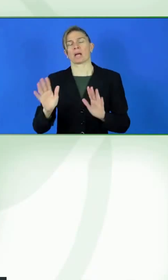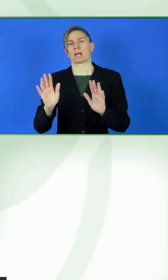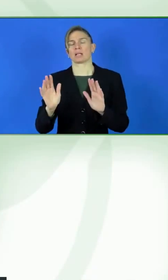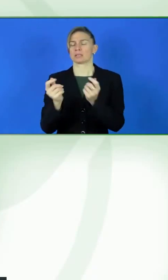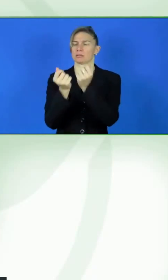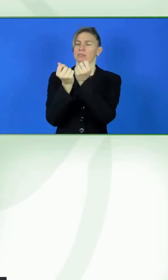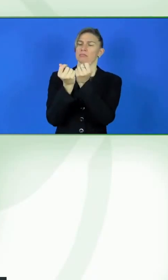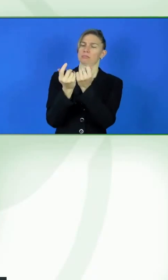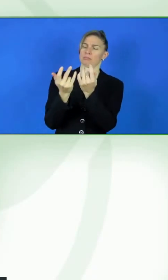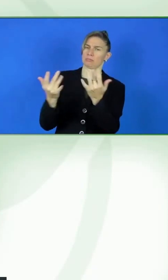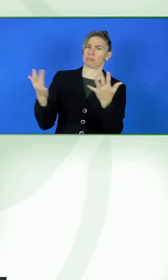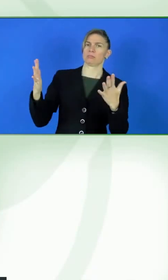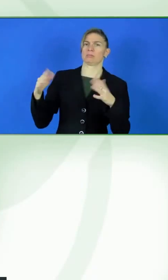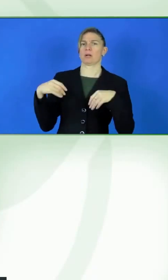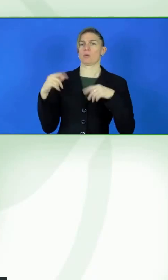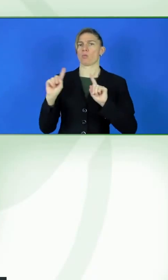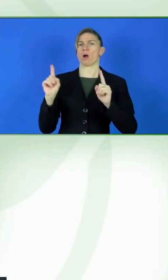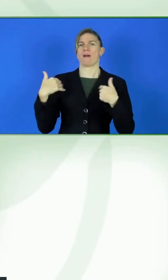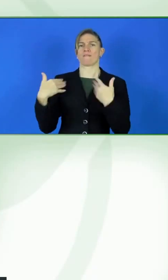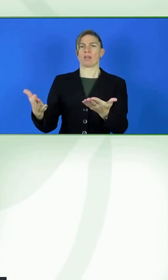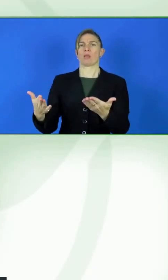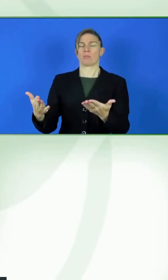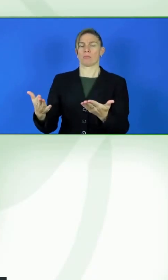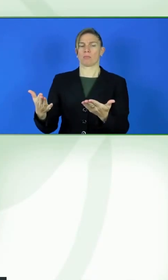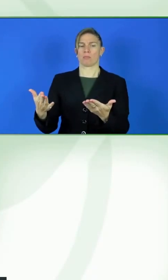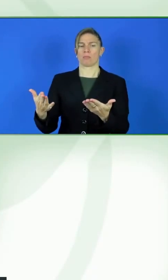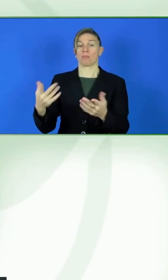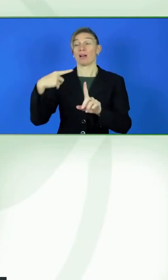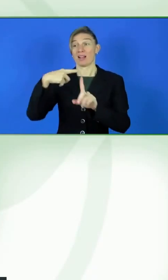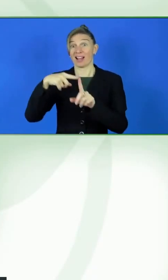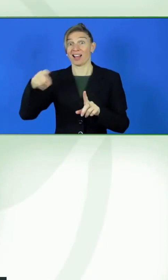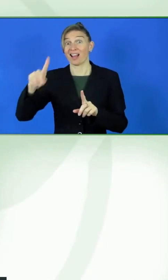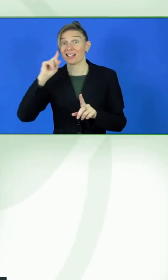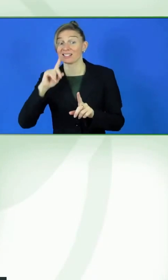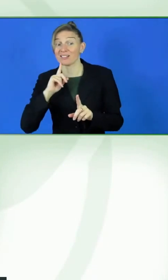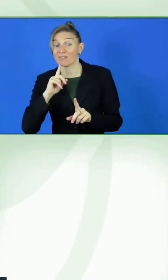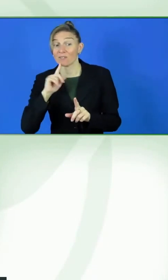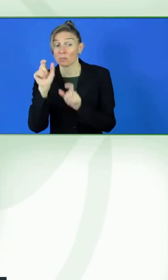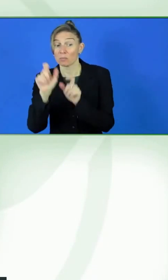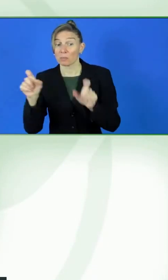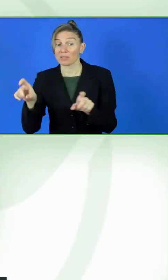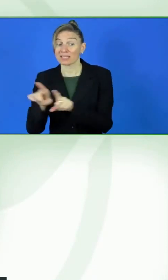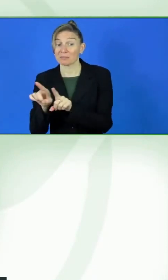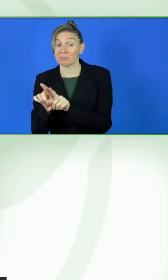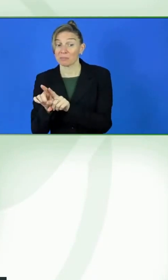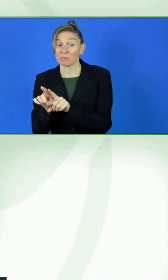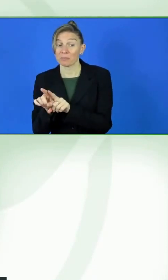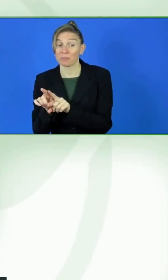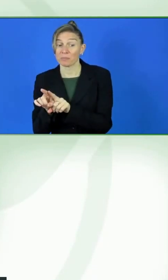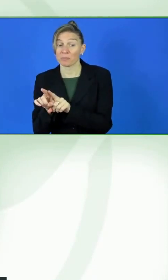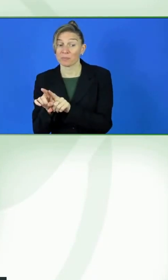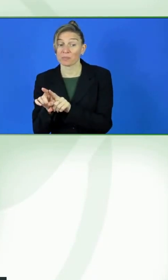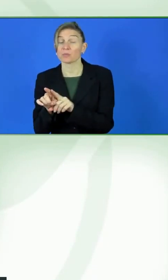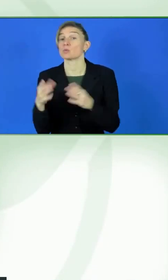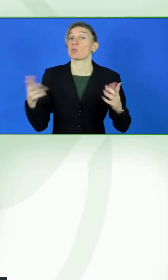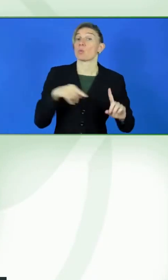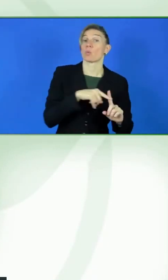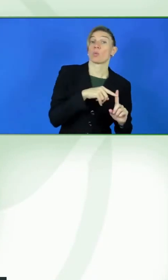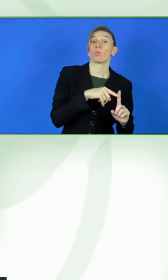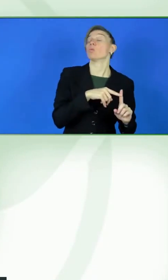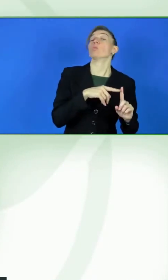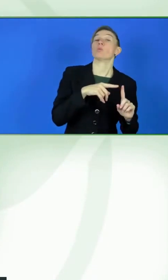people. It's the very same in the regions, different regions. Hearing people call to administration to